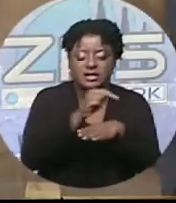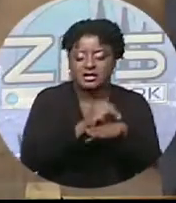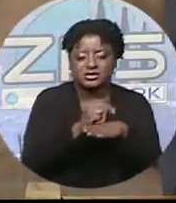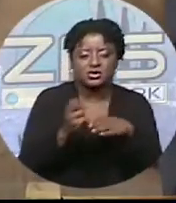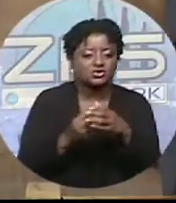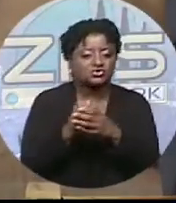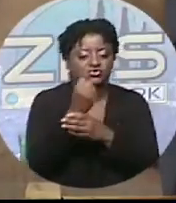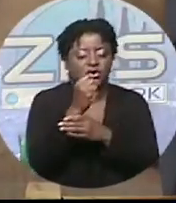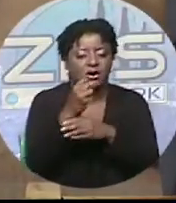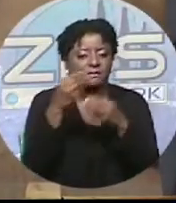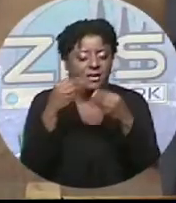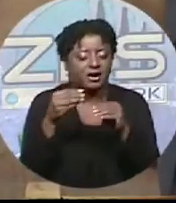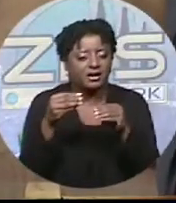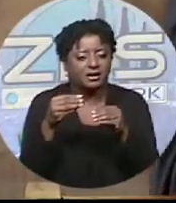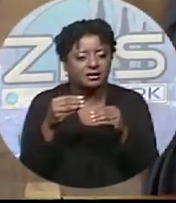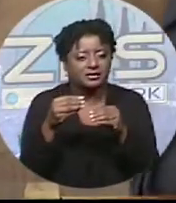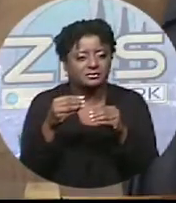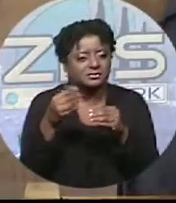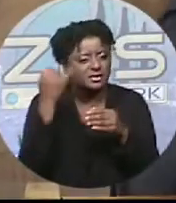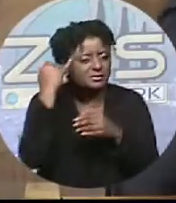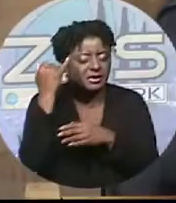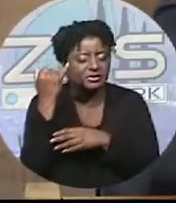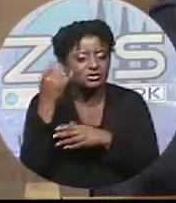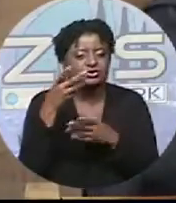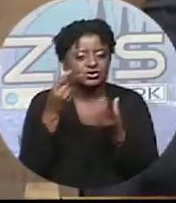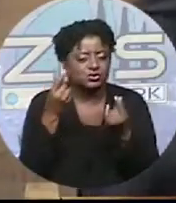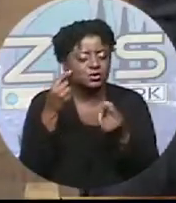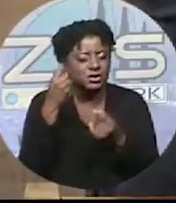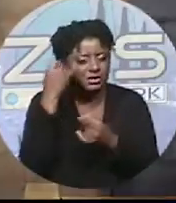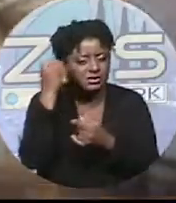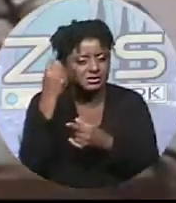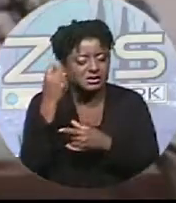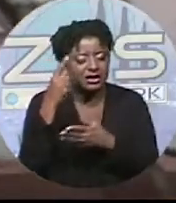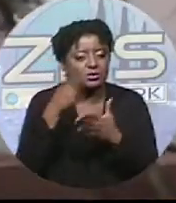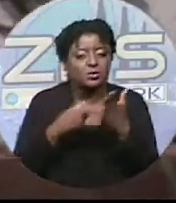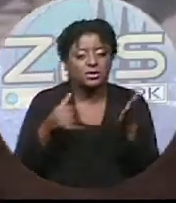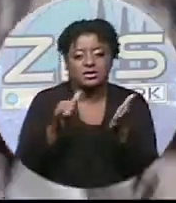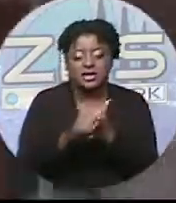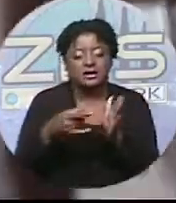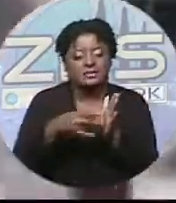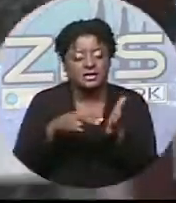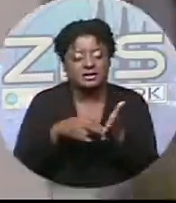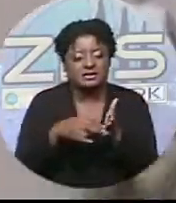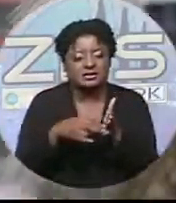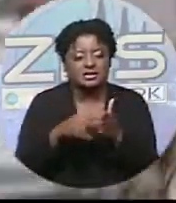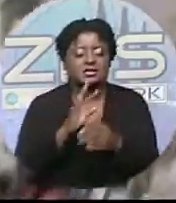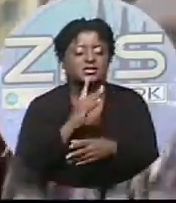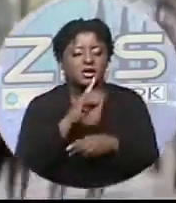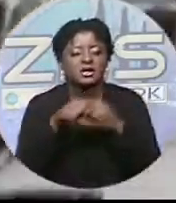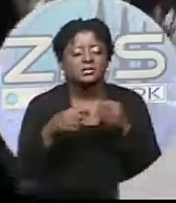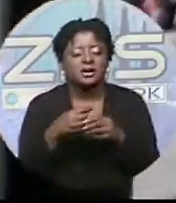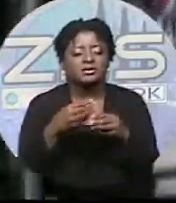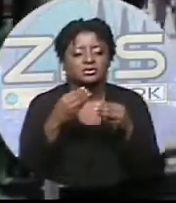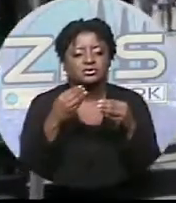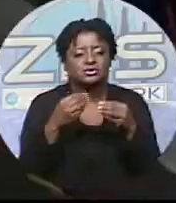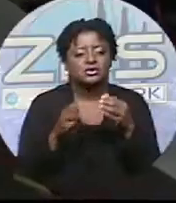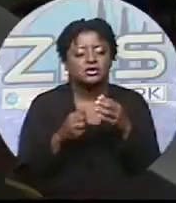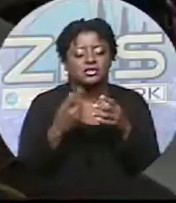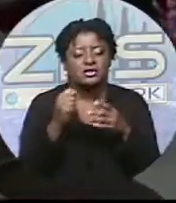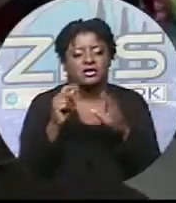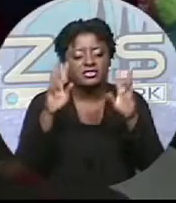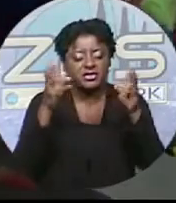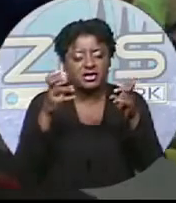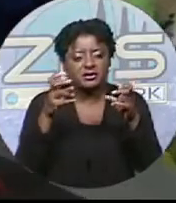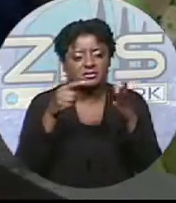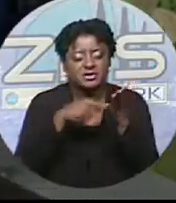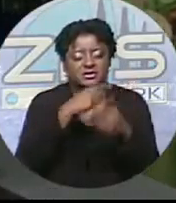market. Do we understand what all that means? Highlighting the straw vendors meeting theme this year,